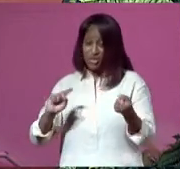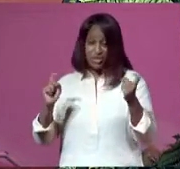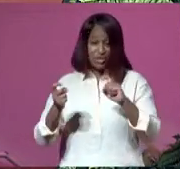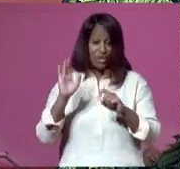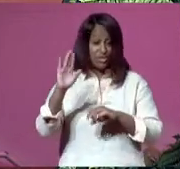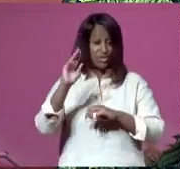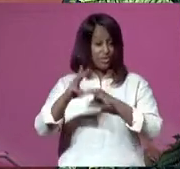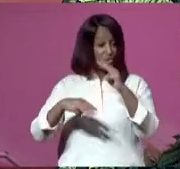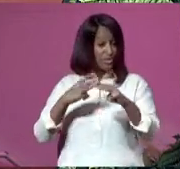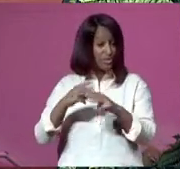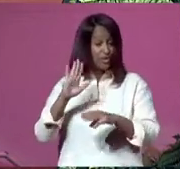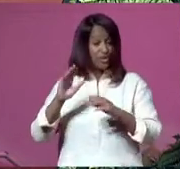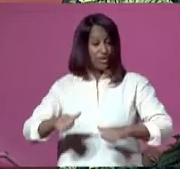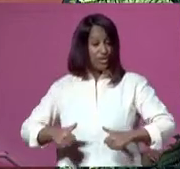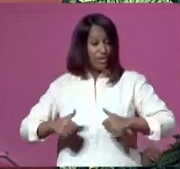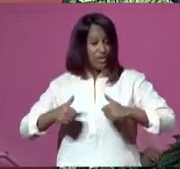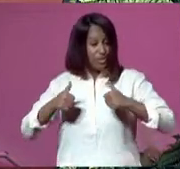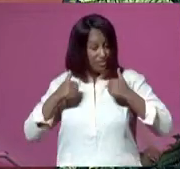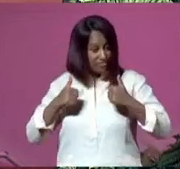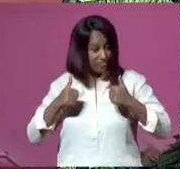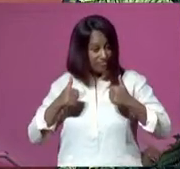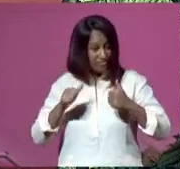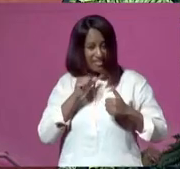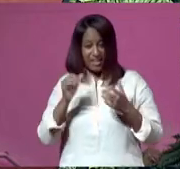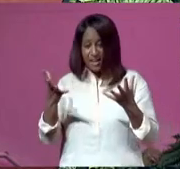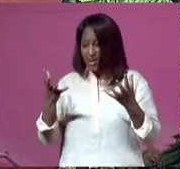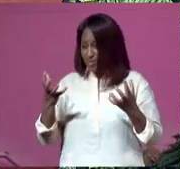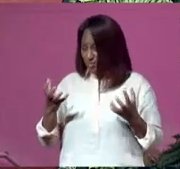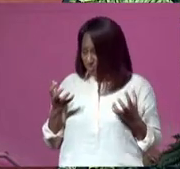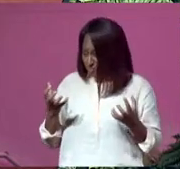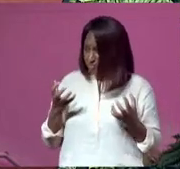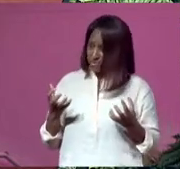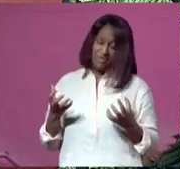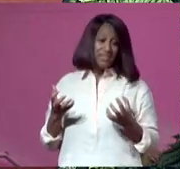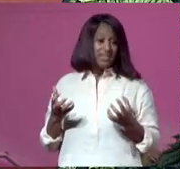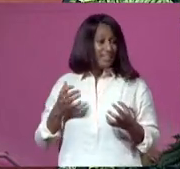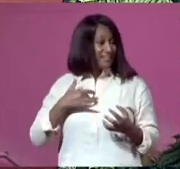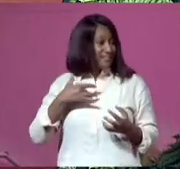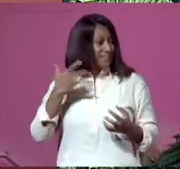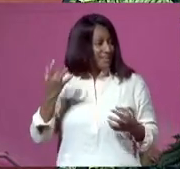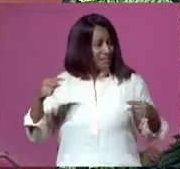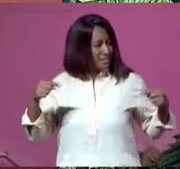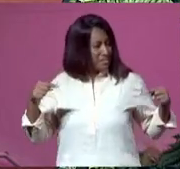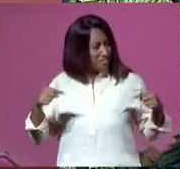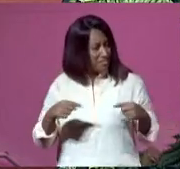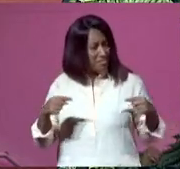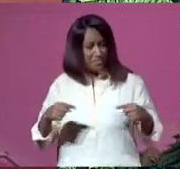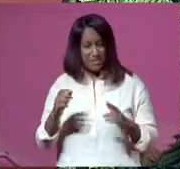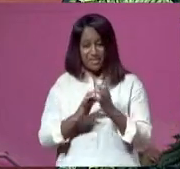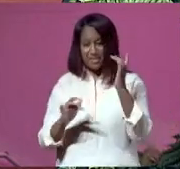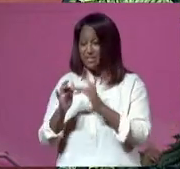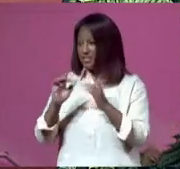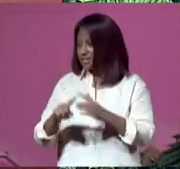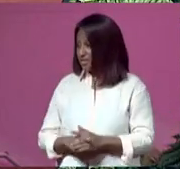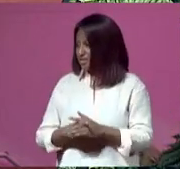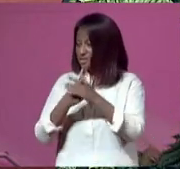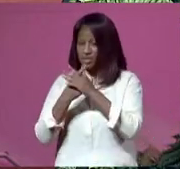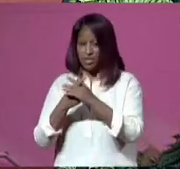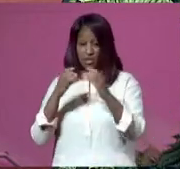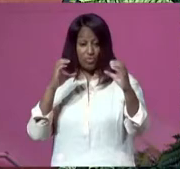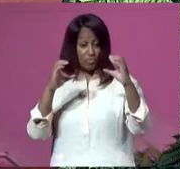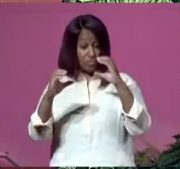in order to avoid feeling it. Preach Rudolph McKissick. Jesus starts up this conversation with her,